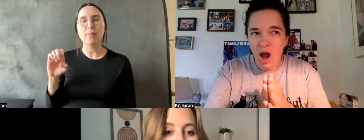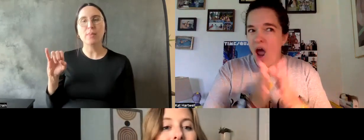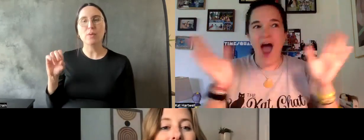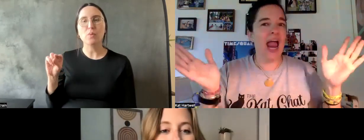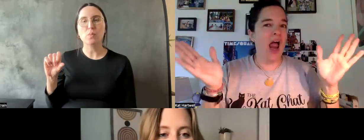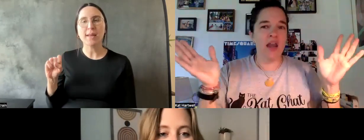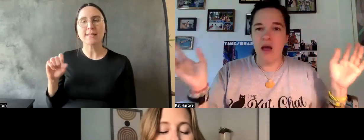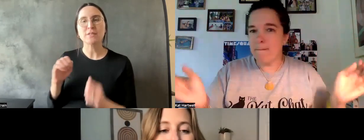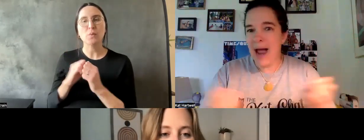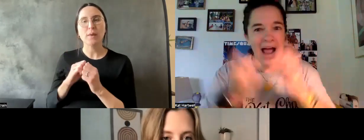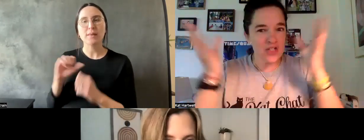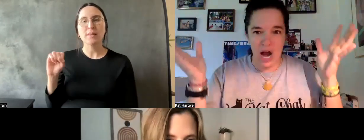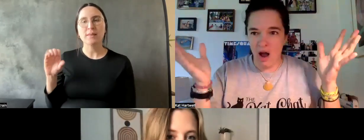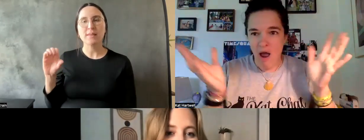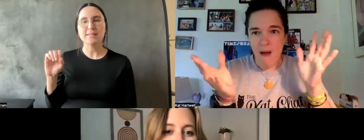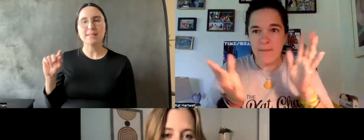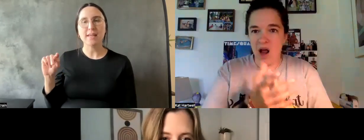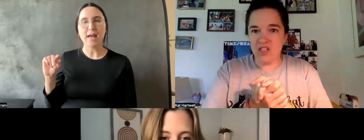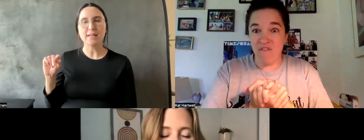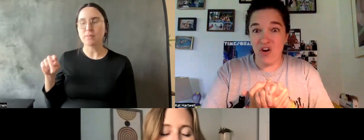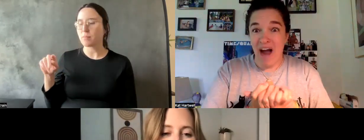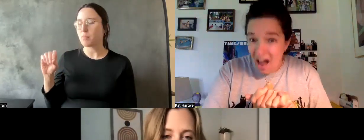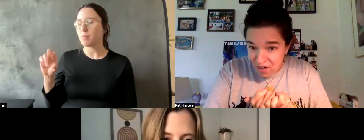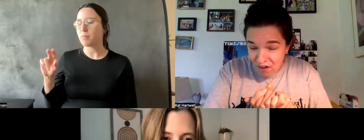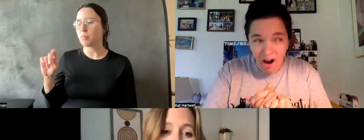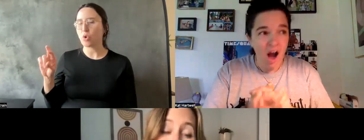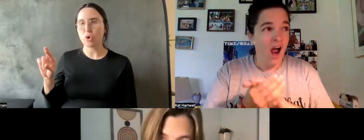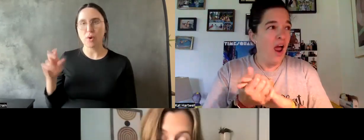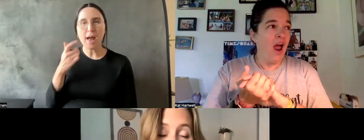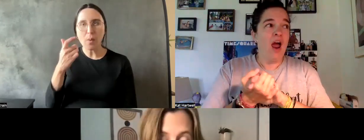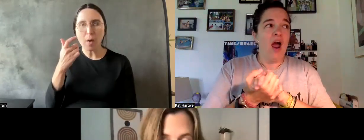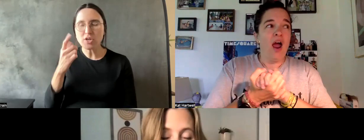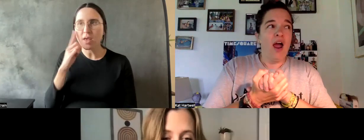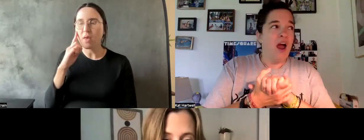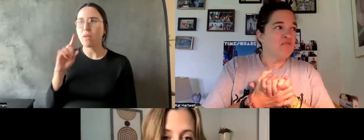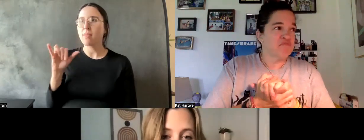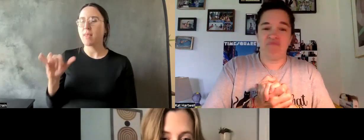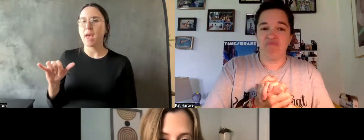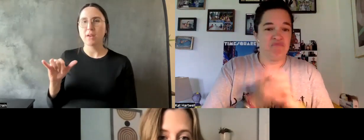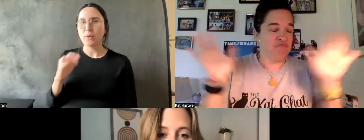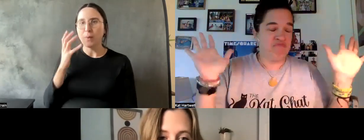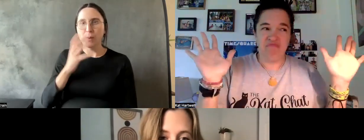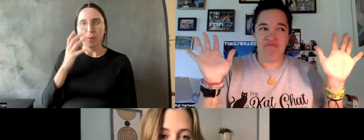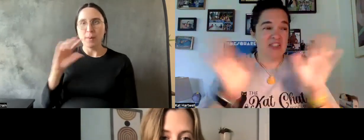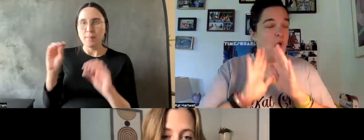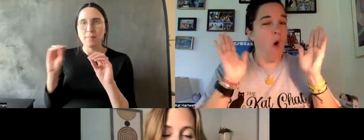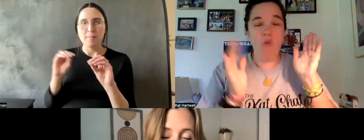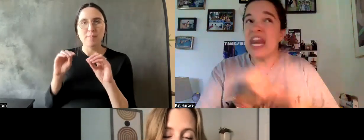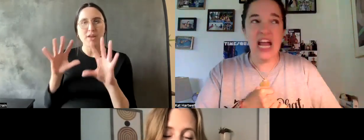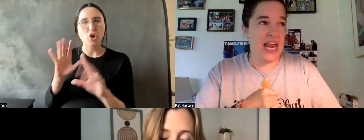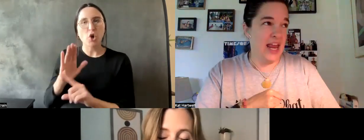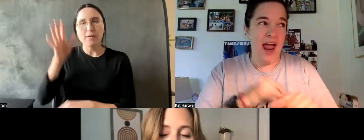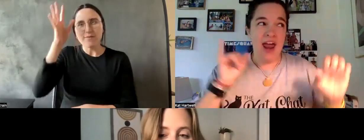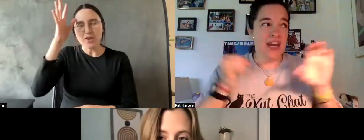Porter, again, magic because of her father. Yeah. She's